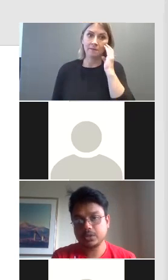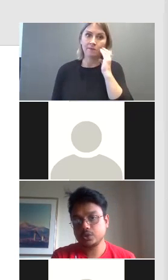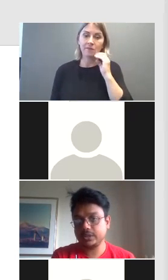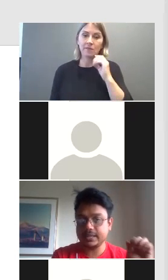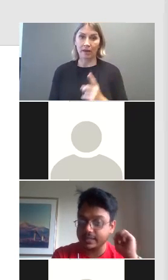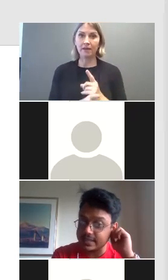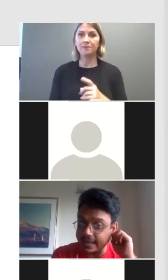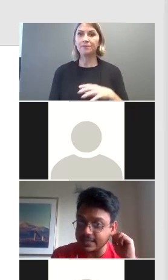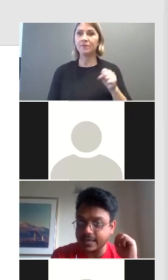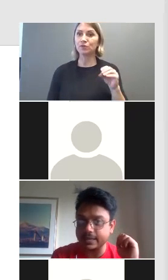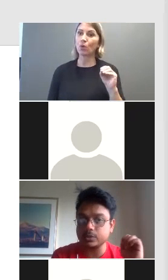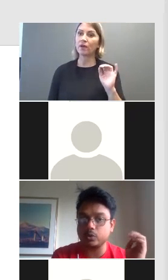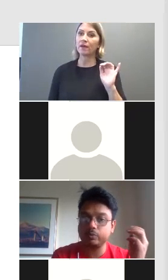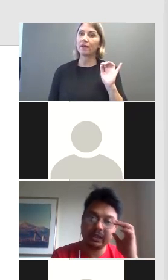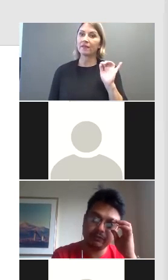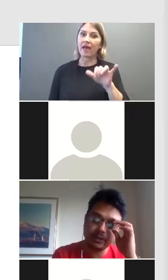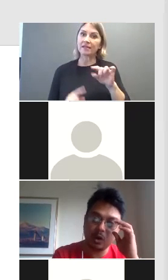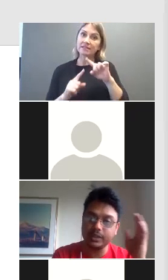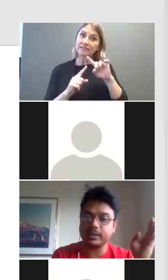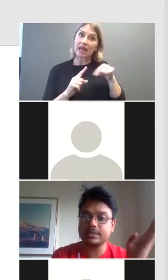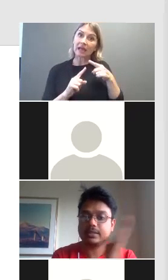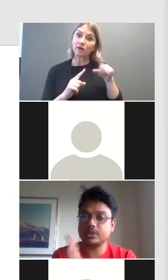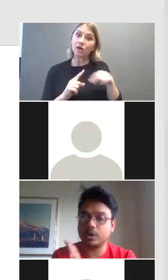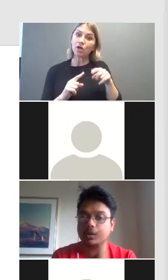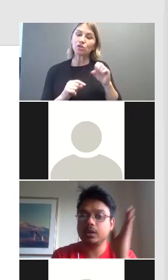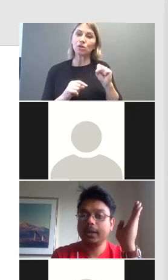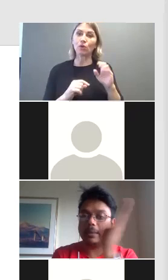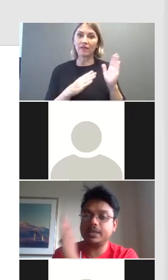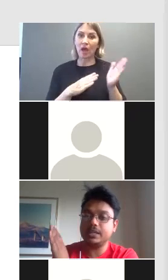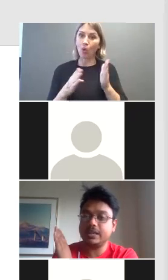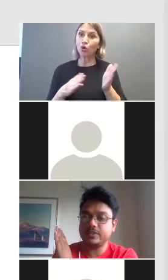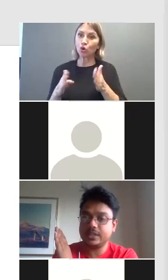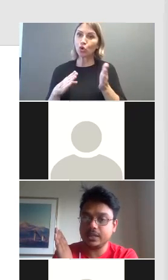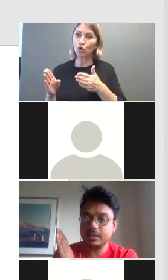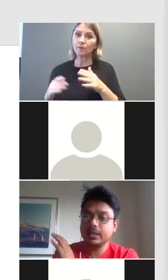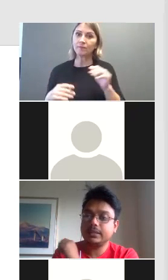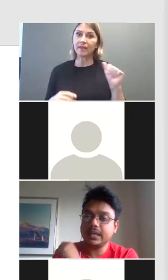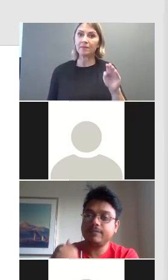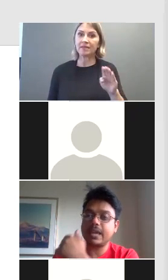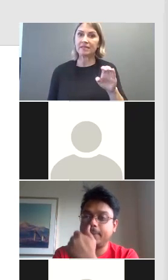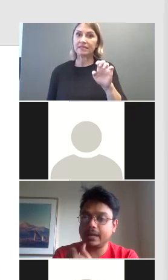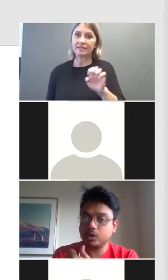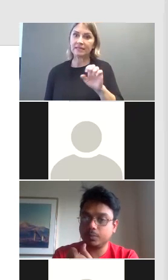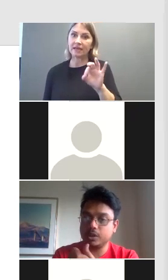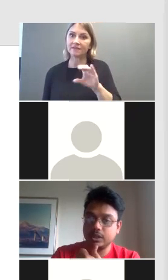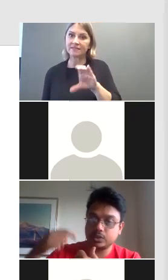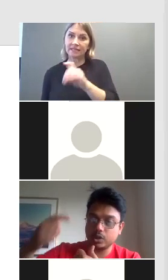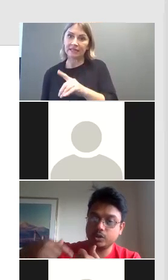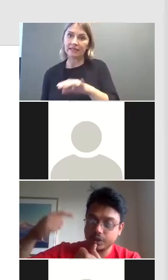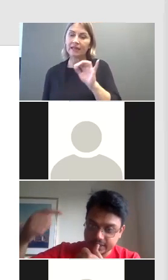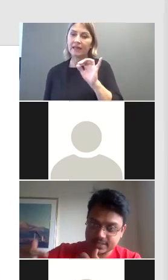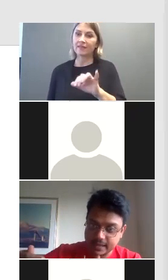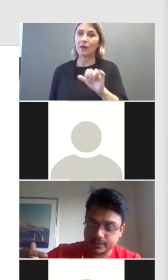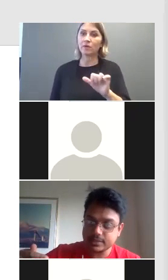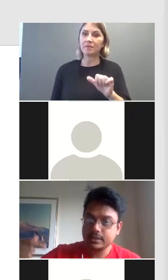right? So this has a cycle. So if we ordered this in this order, A, B, E, F, C, D, then if we applied our topological